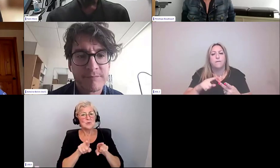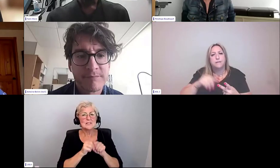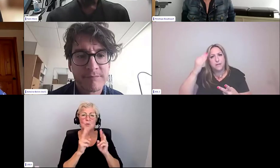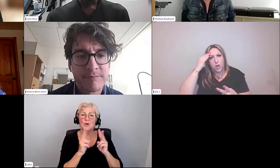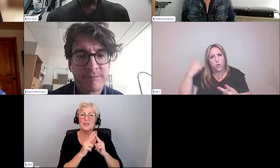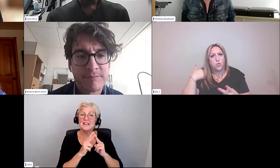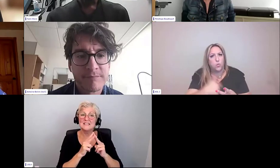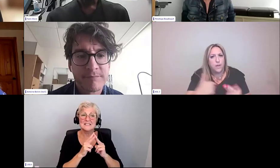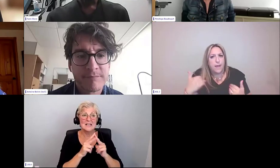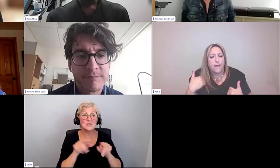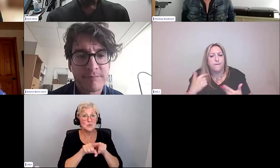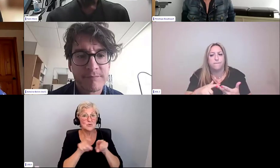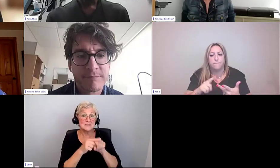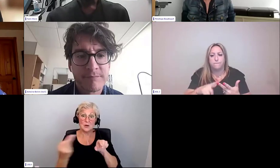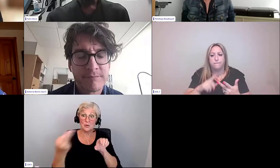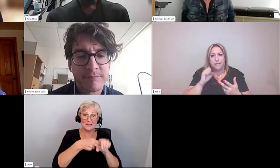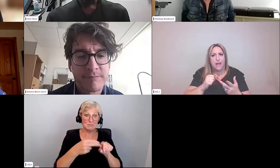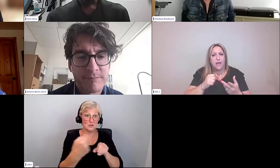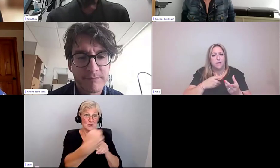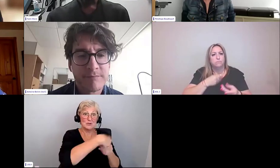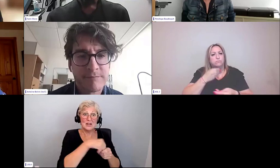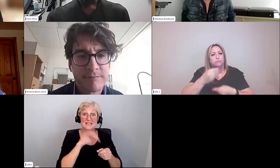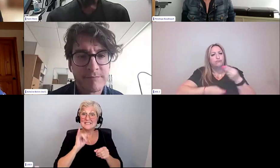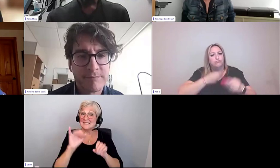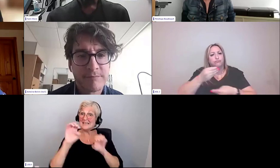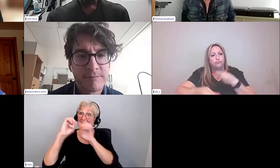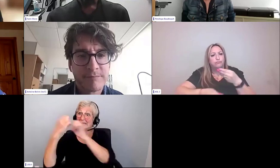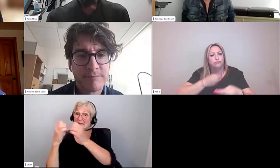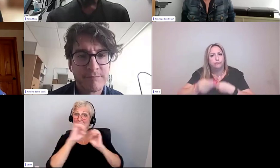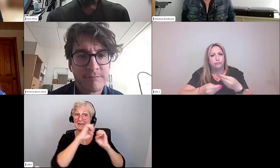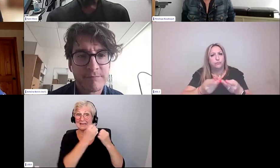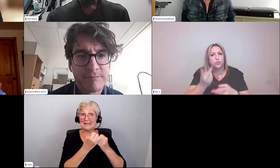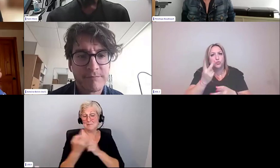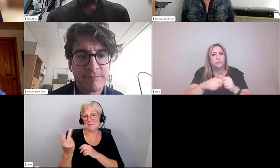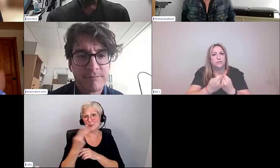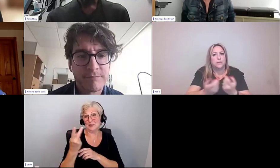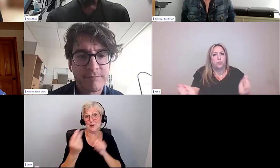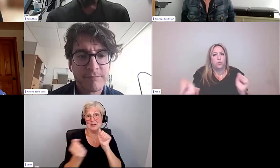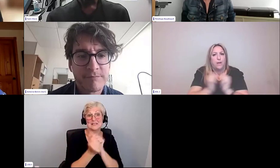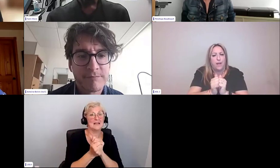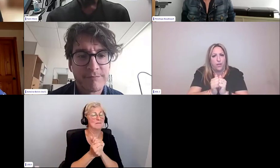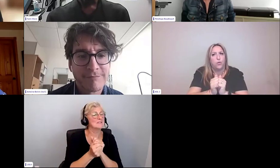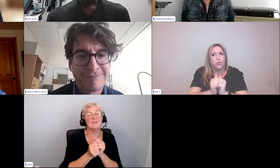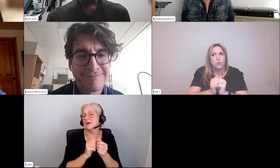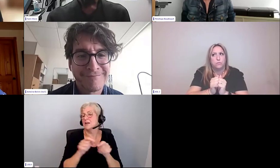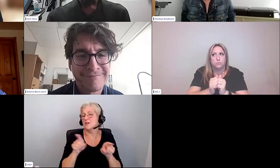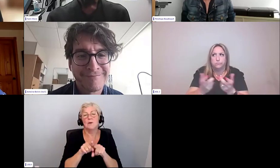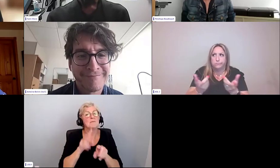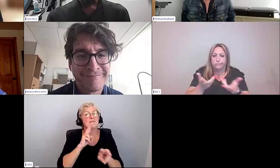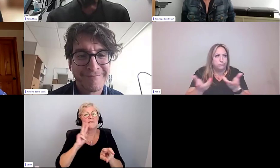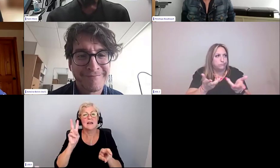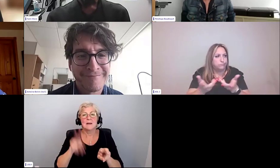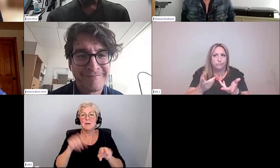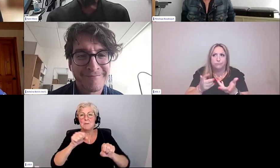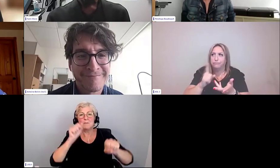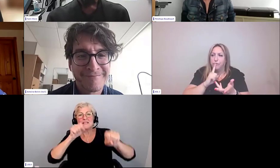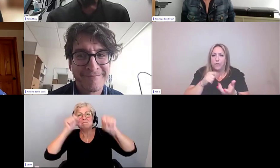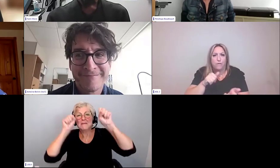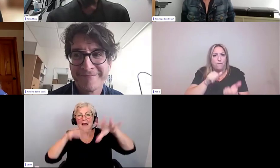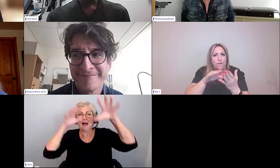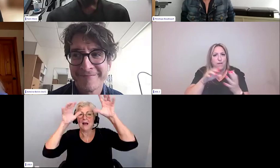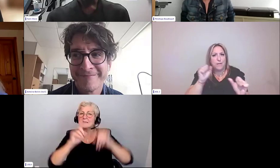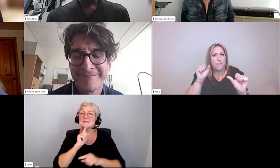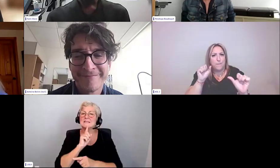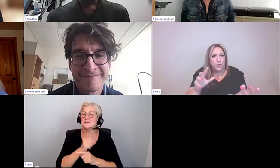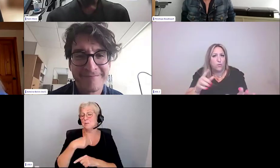that we can contribute. If we have the two teams together, we're really facing miracles. I'm certain